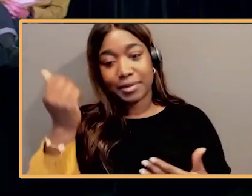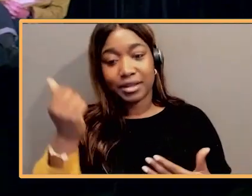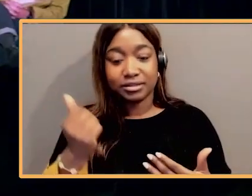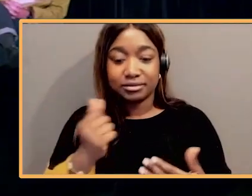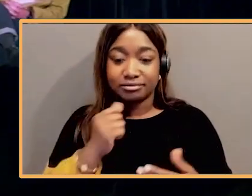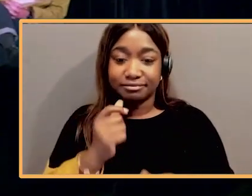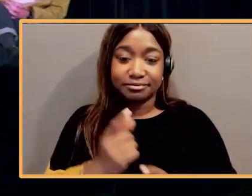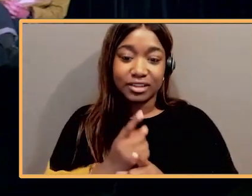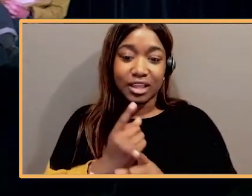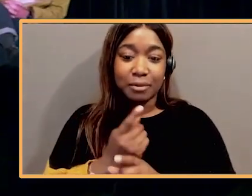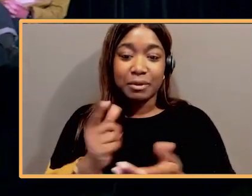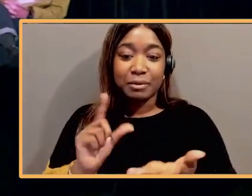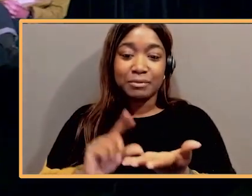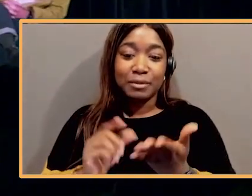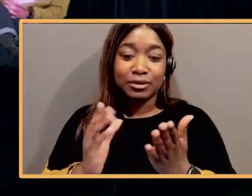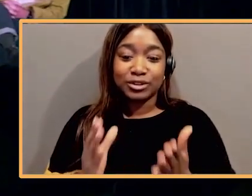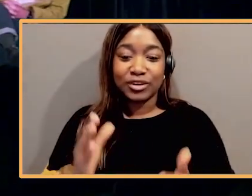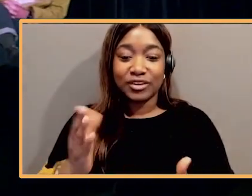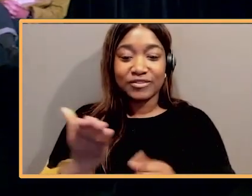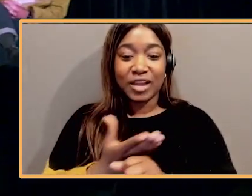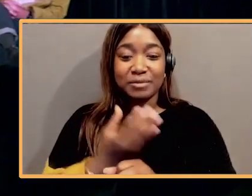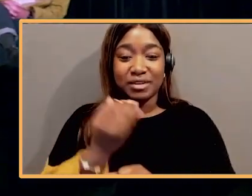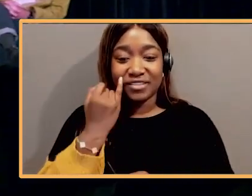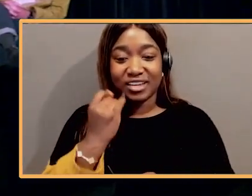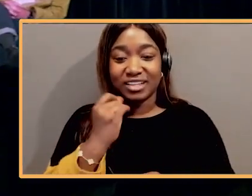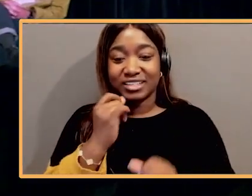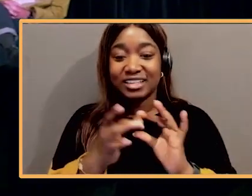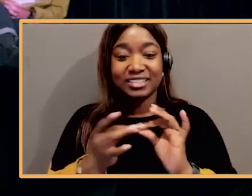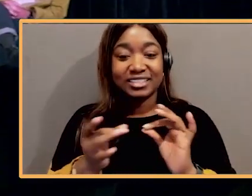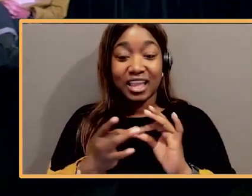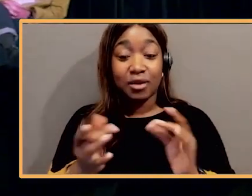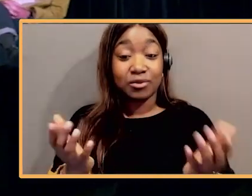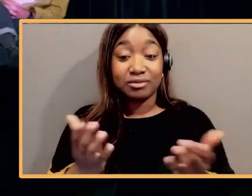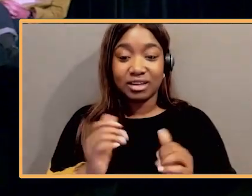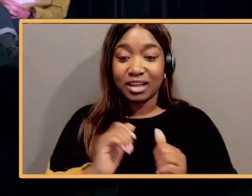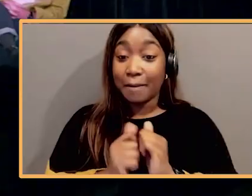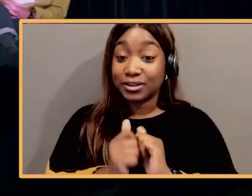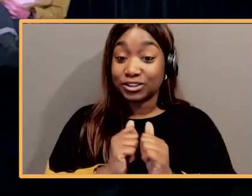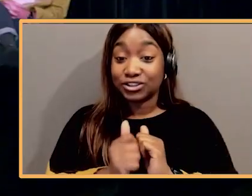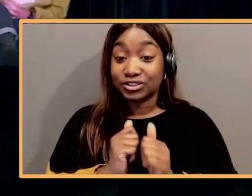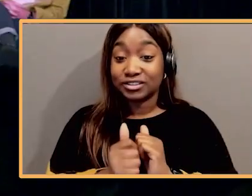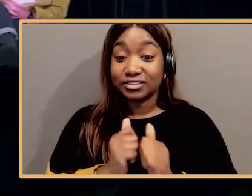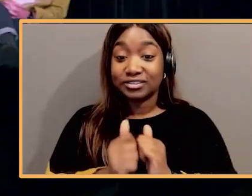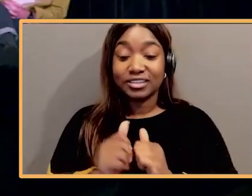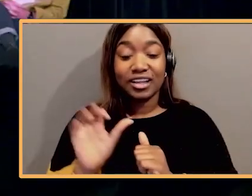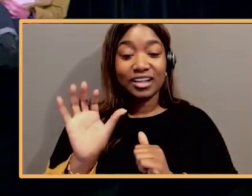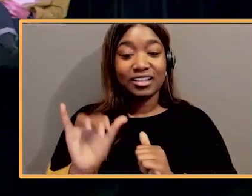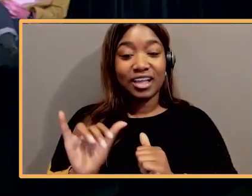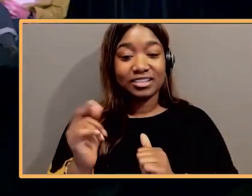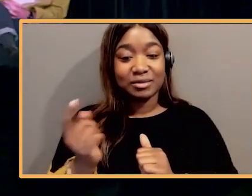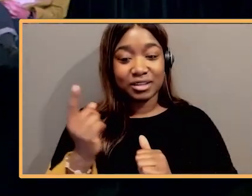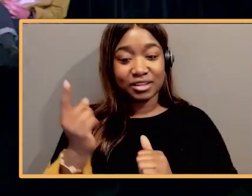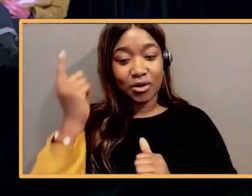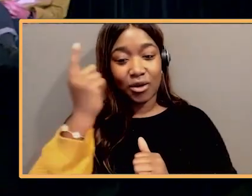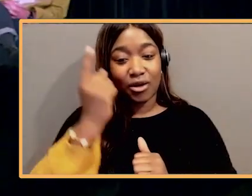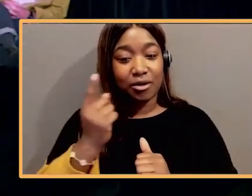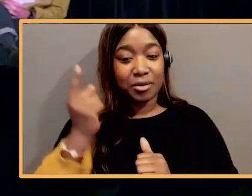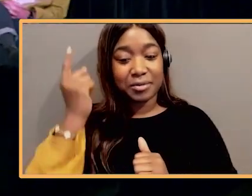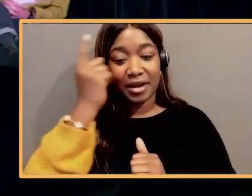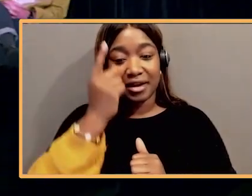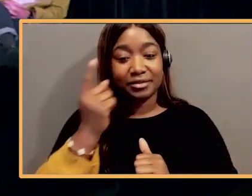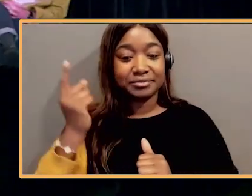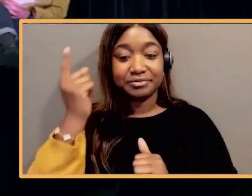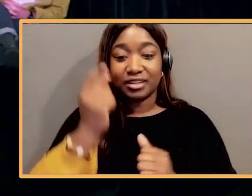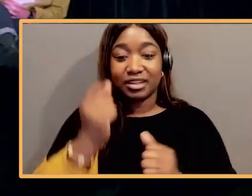publisher would fire me if I didn't say, but competition. It is on my mind and has been on my mind